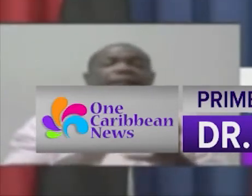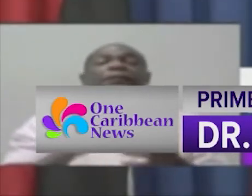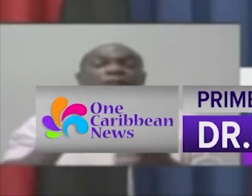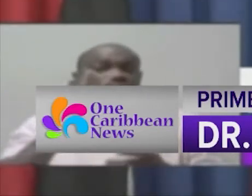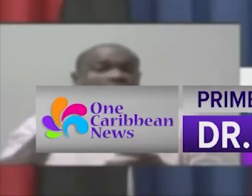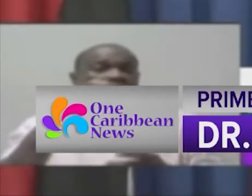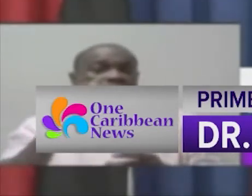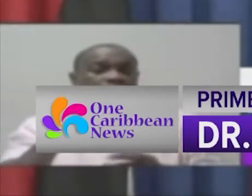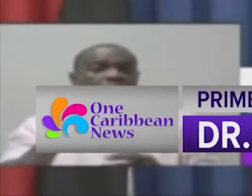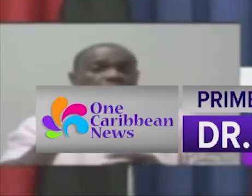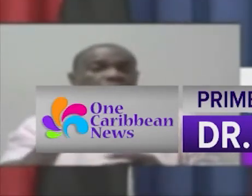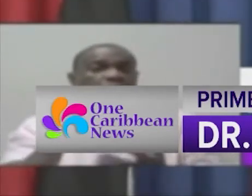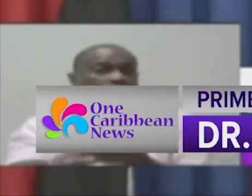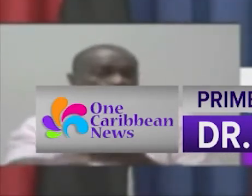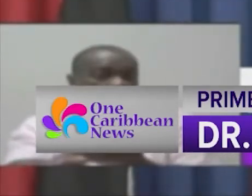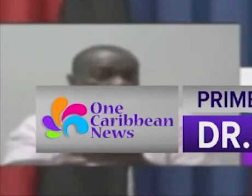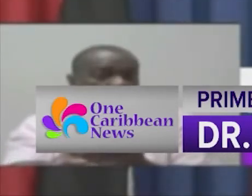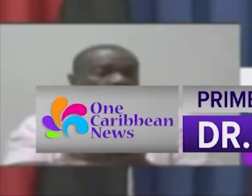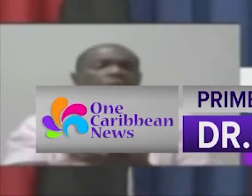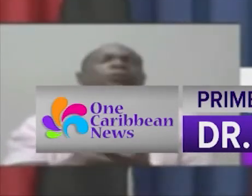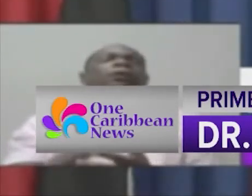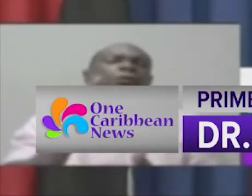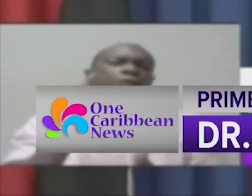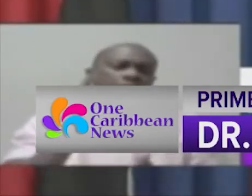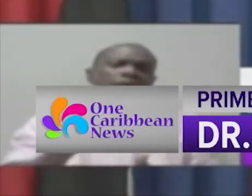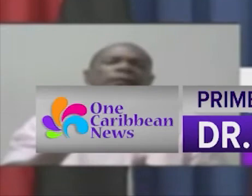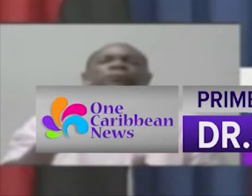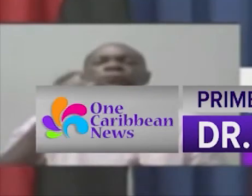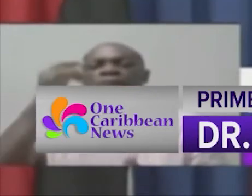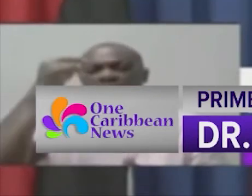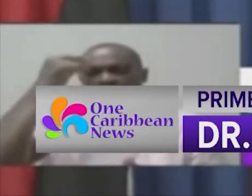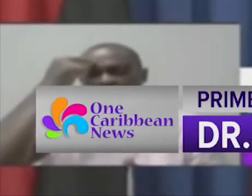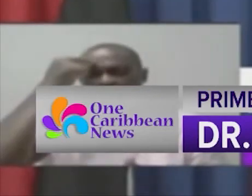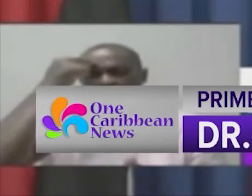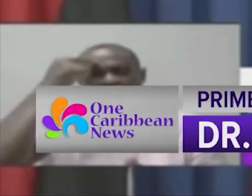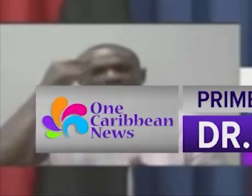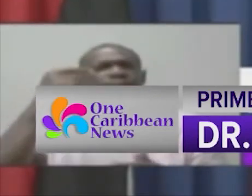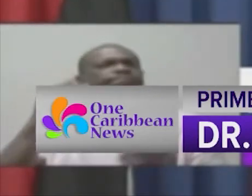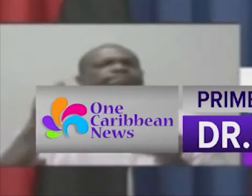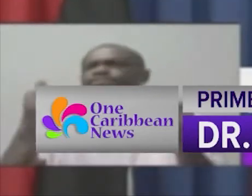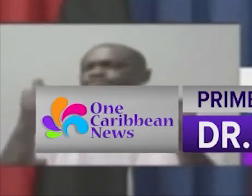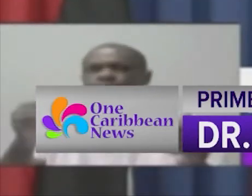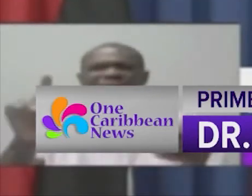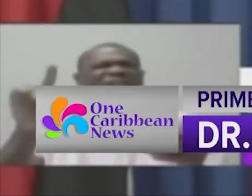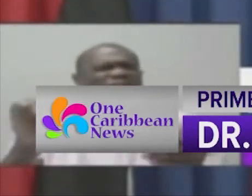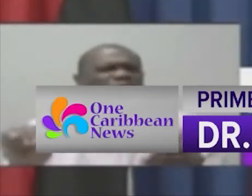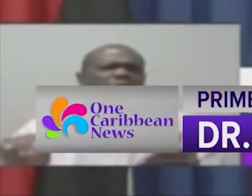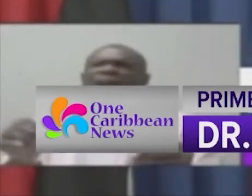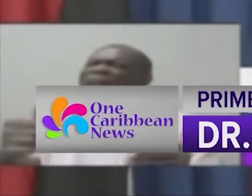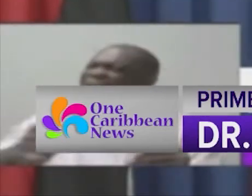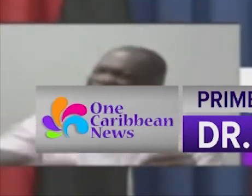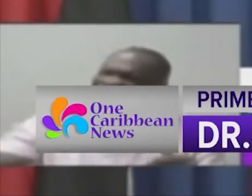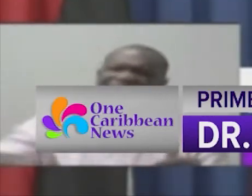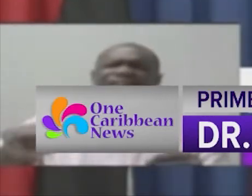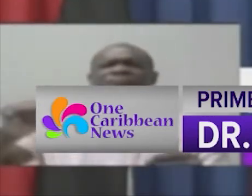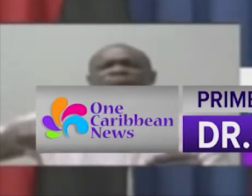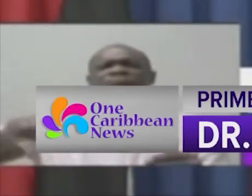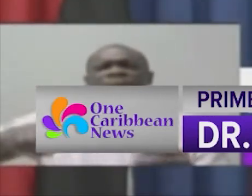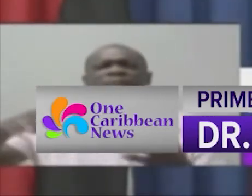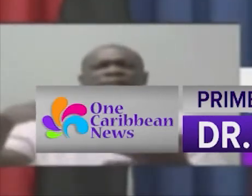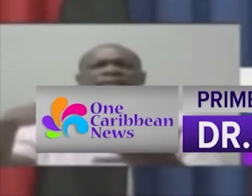that vaccine for our children. And such a vaccine will be added to the list of vaccines for children which we have grown up